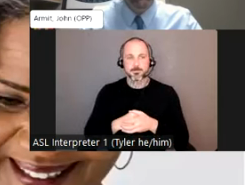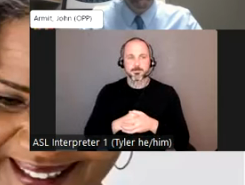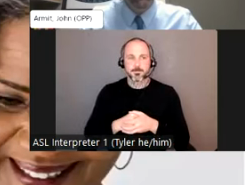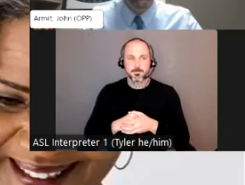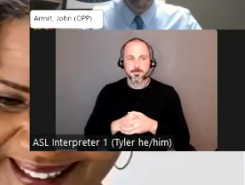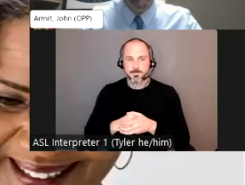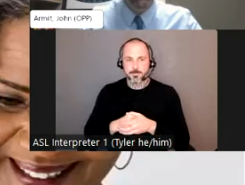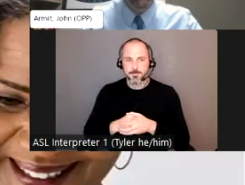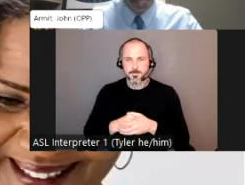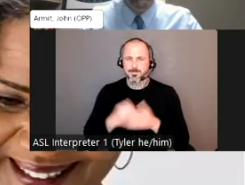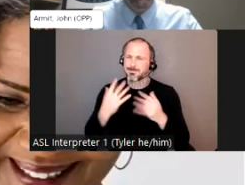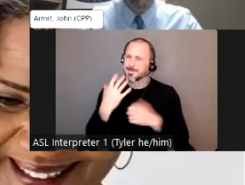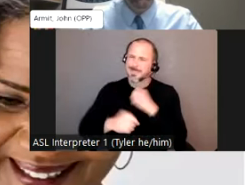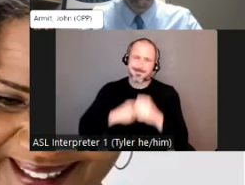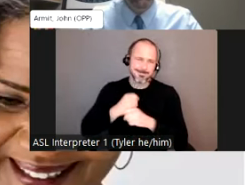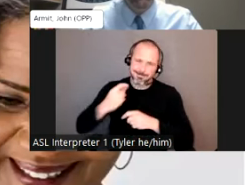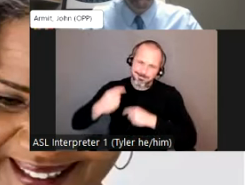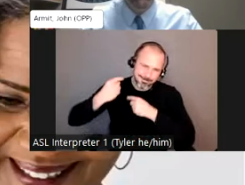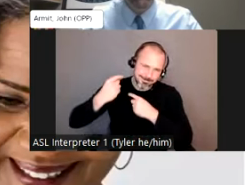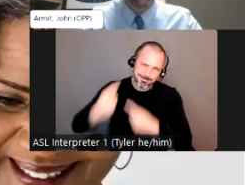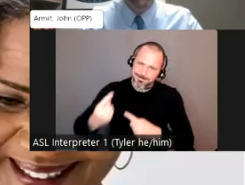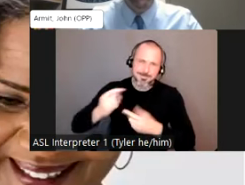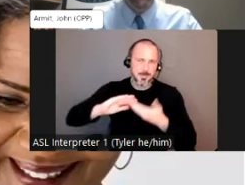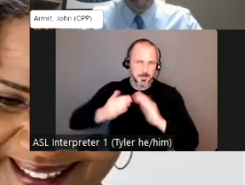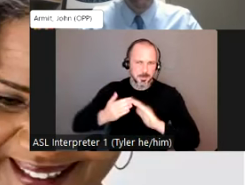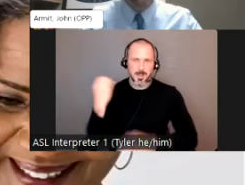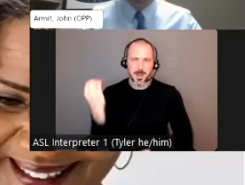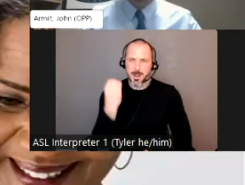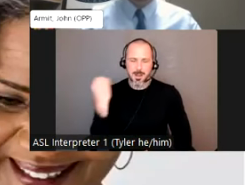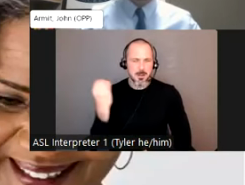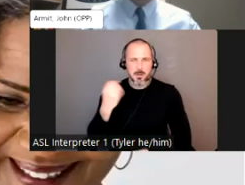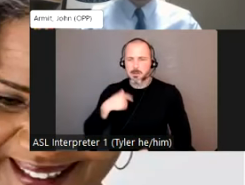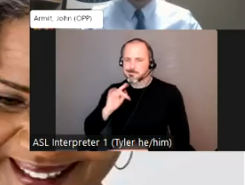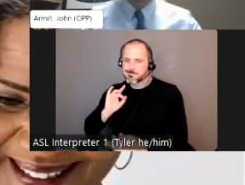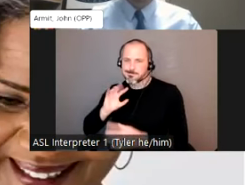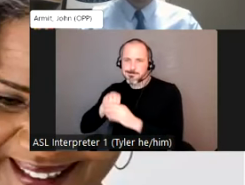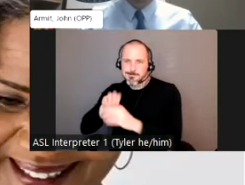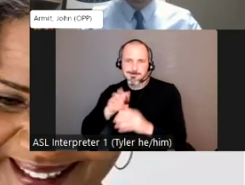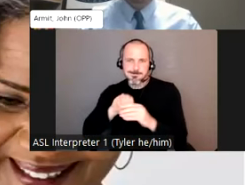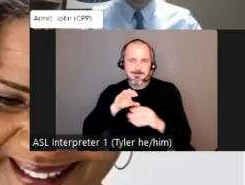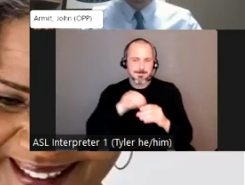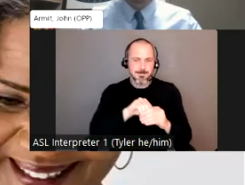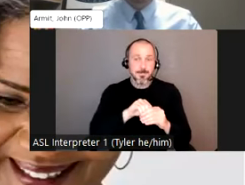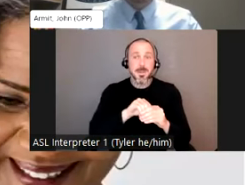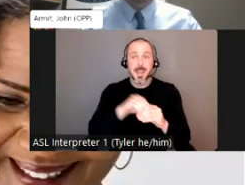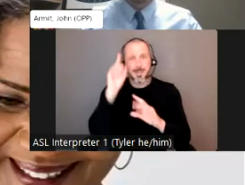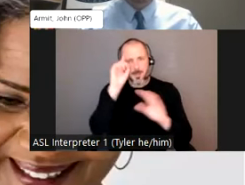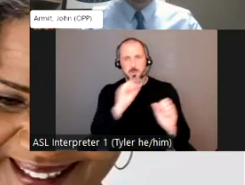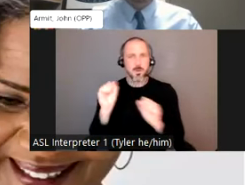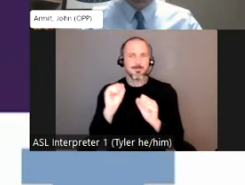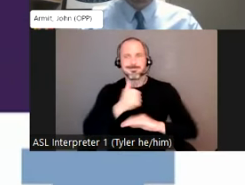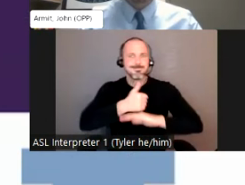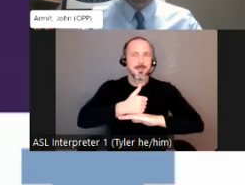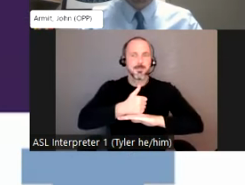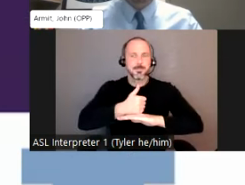Ontario to implement the strategy. And that strategy is funded under the Ministry for Seniors and Accessibility.